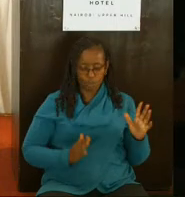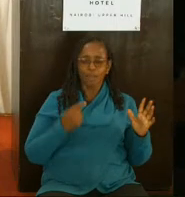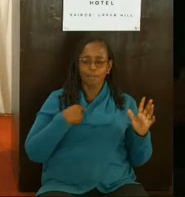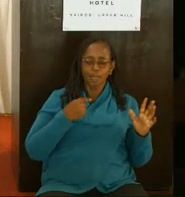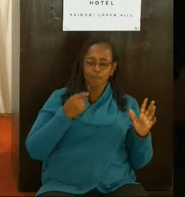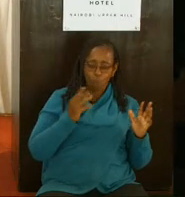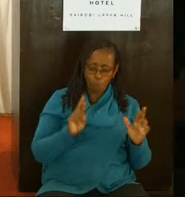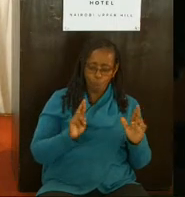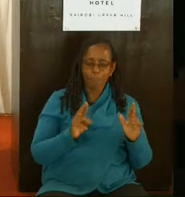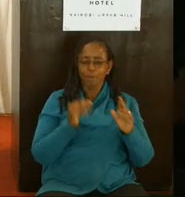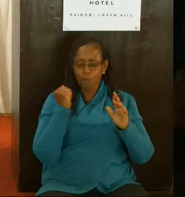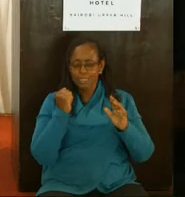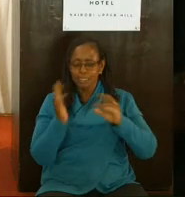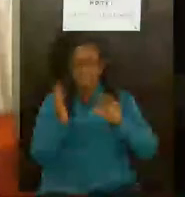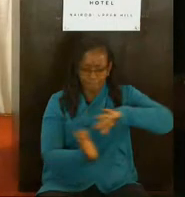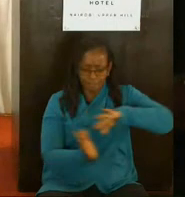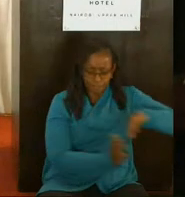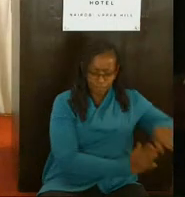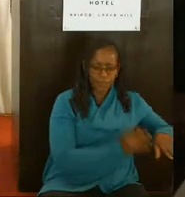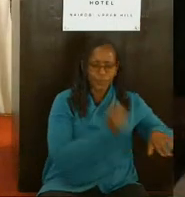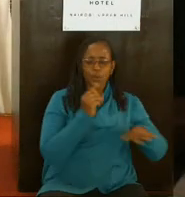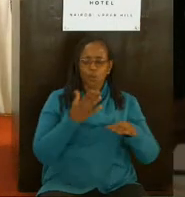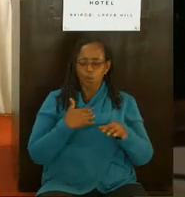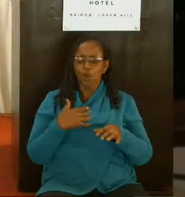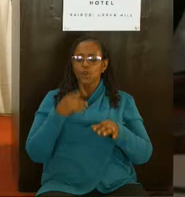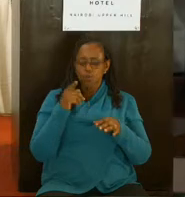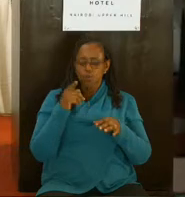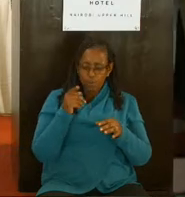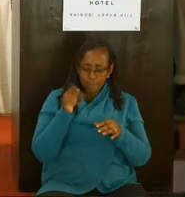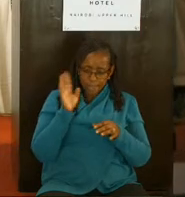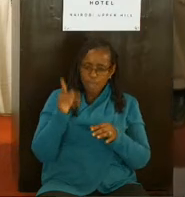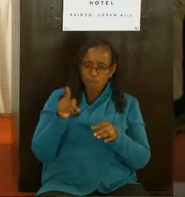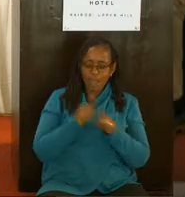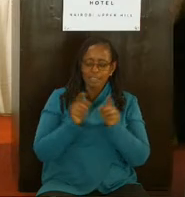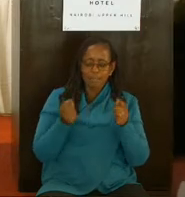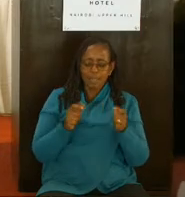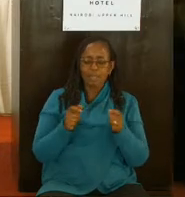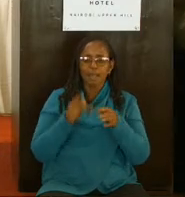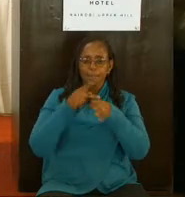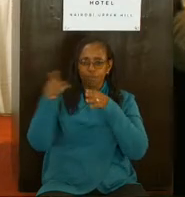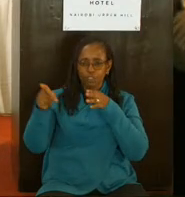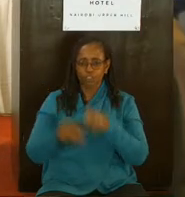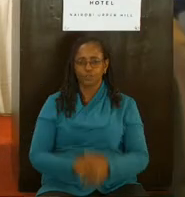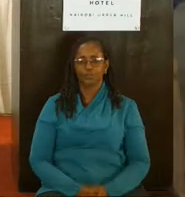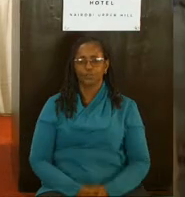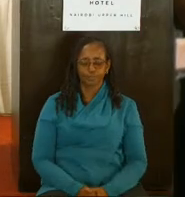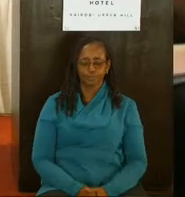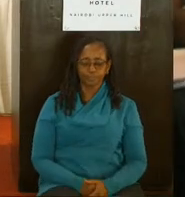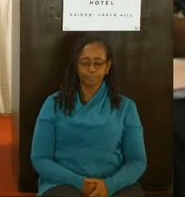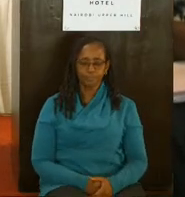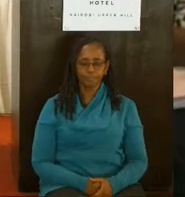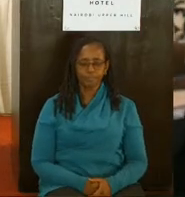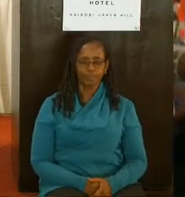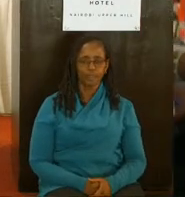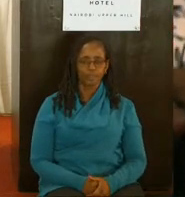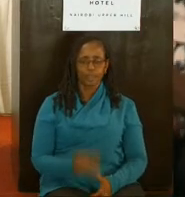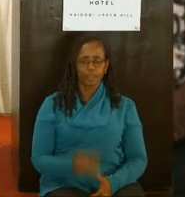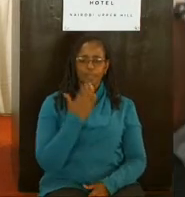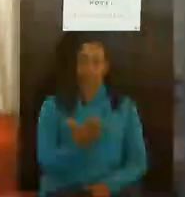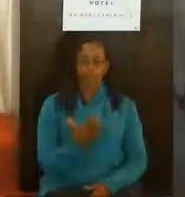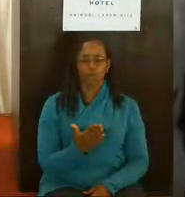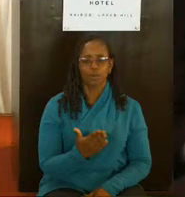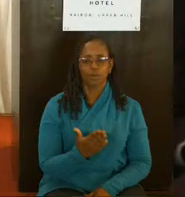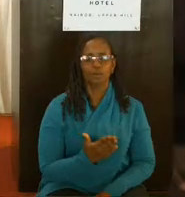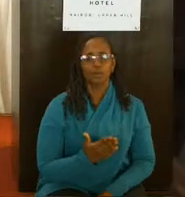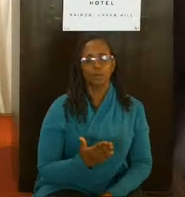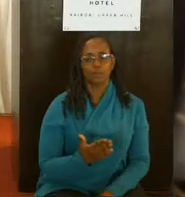want to hear you as as a media professional so keep to the time thank you thank you thank you Sheila I